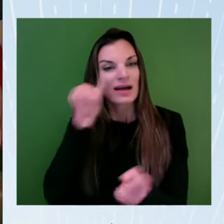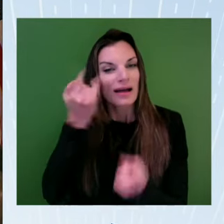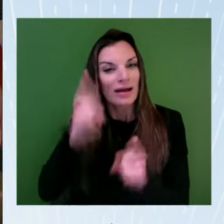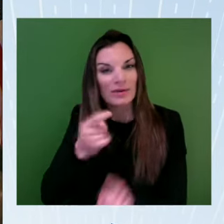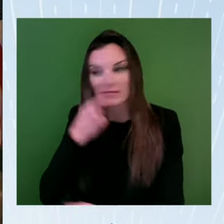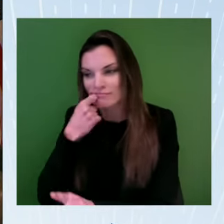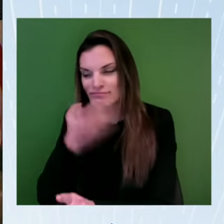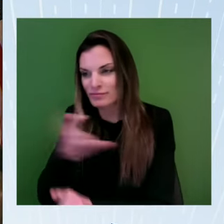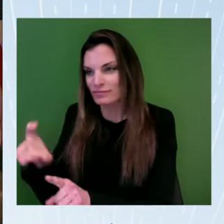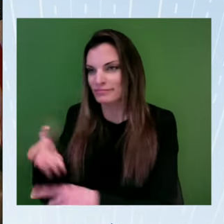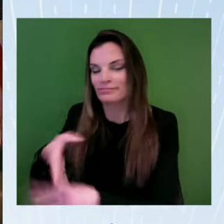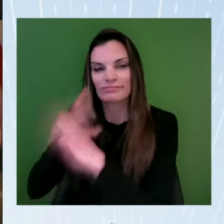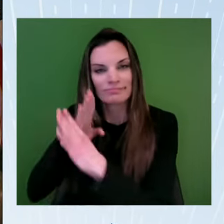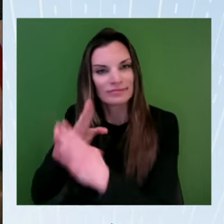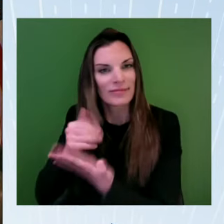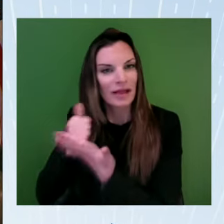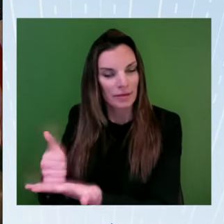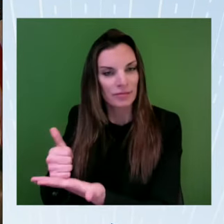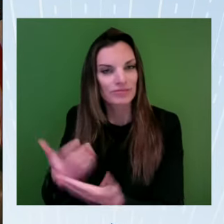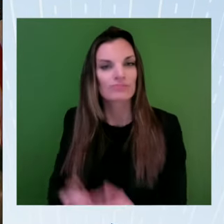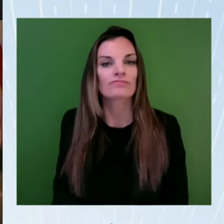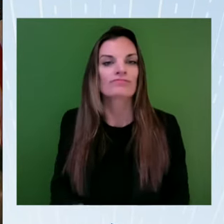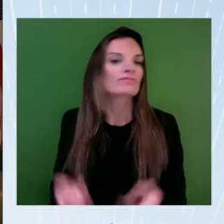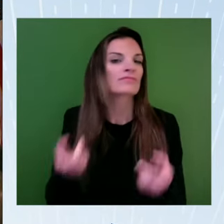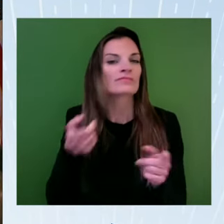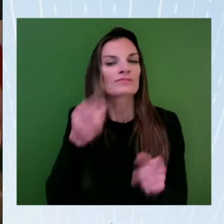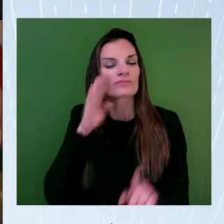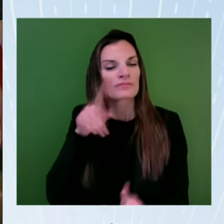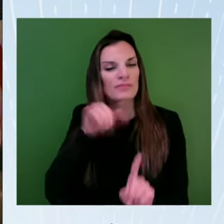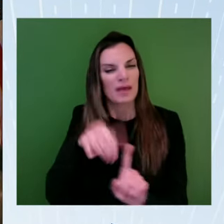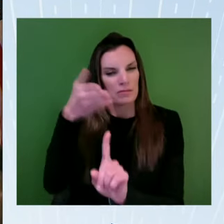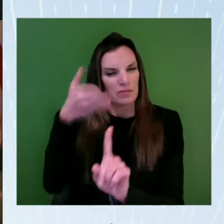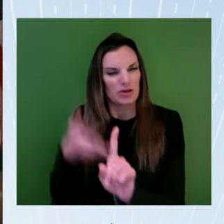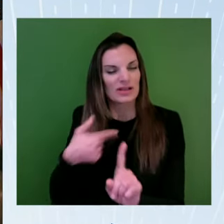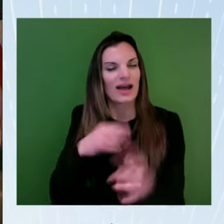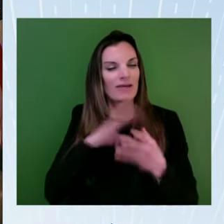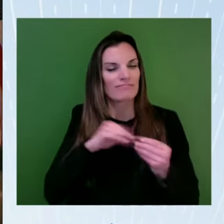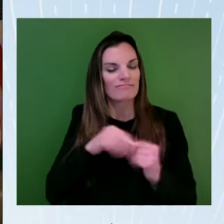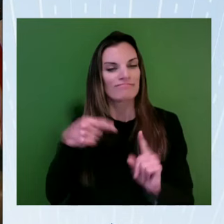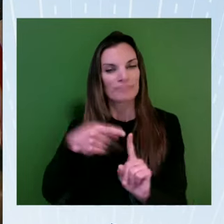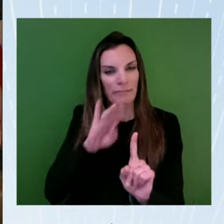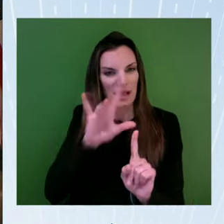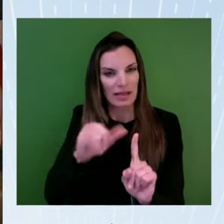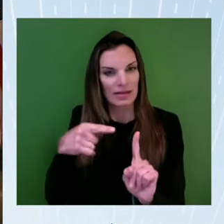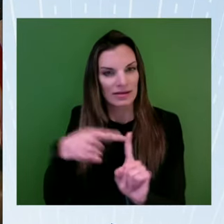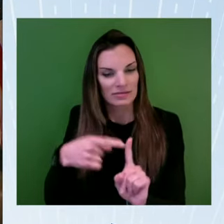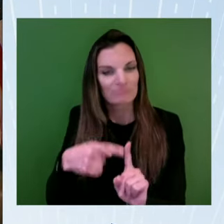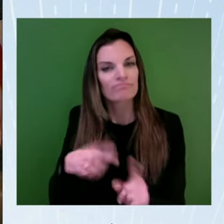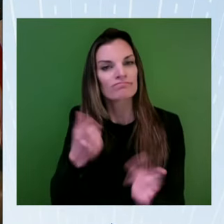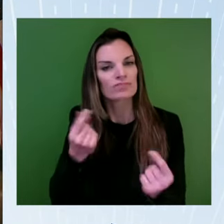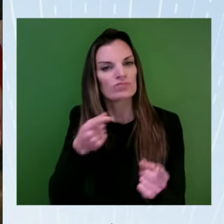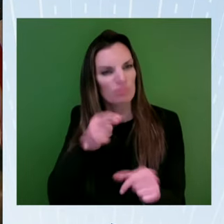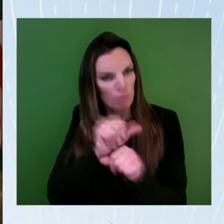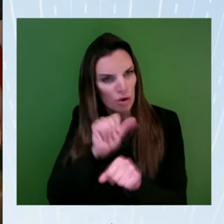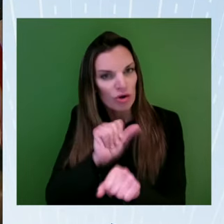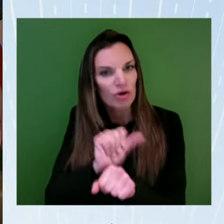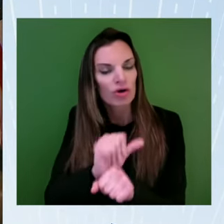You know, Billy provided for his family for working at a small business in town on a minimum